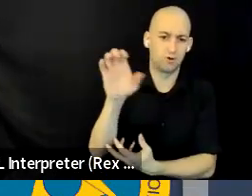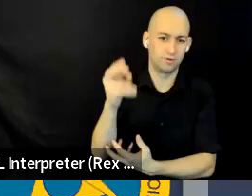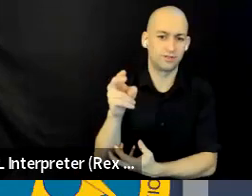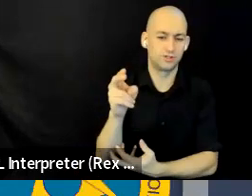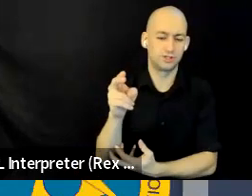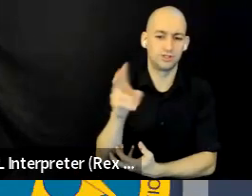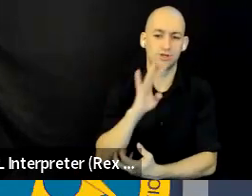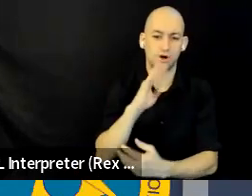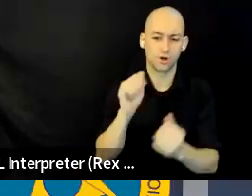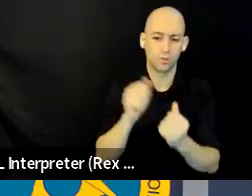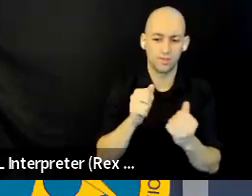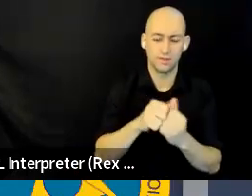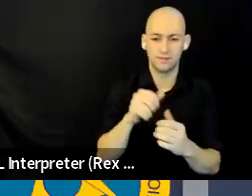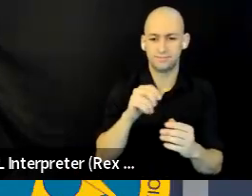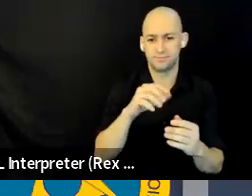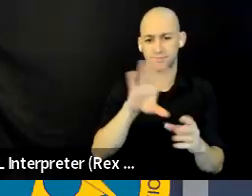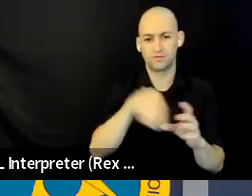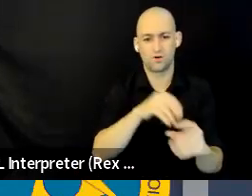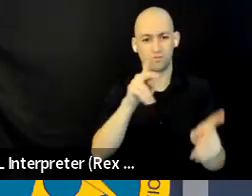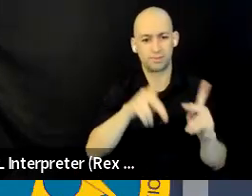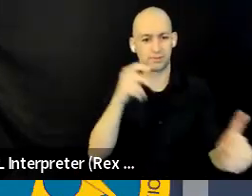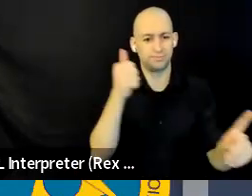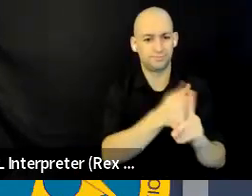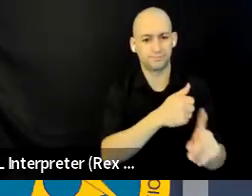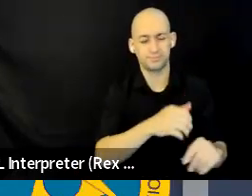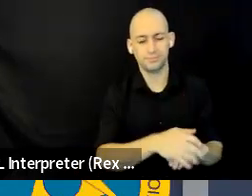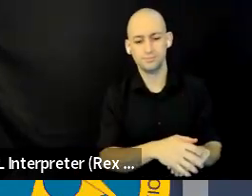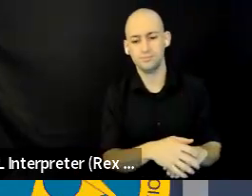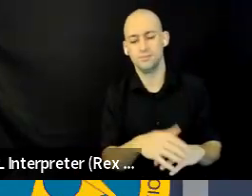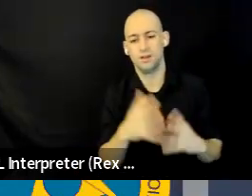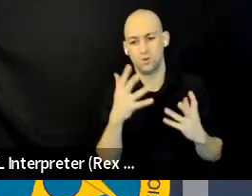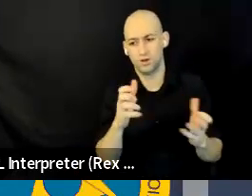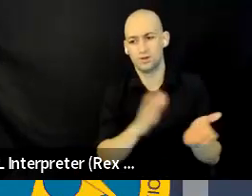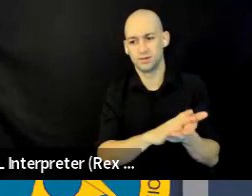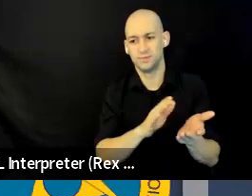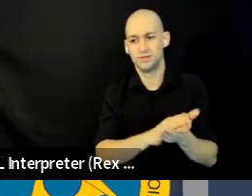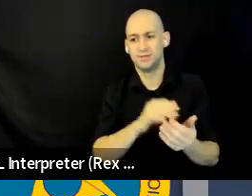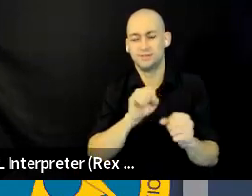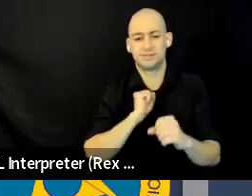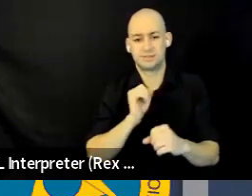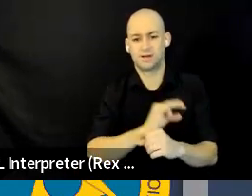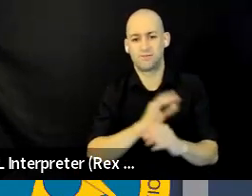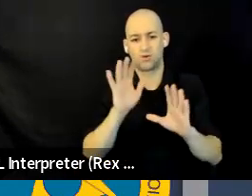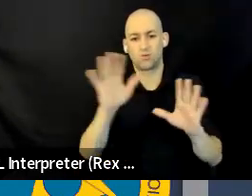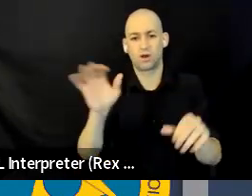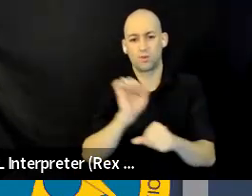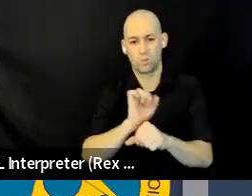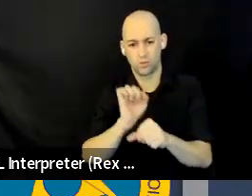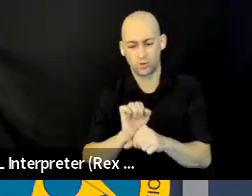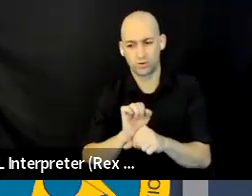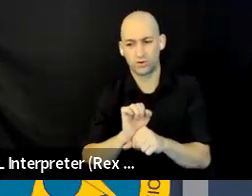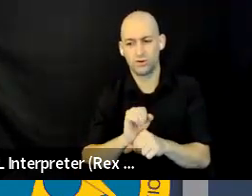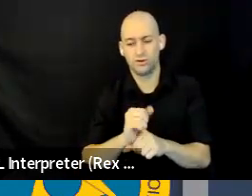with involved stakeholders. And so I really wanted to commend your staff on their great work. And with that, happy to